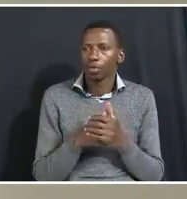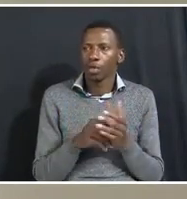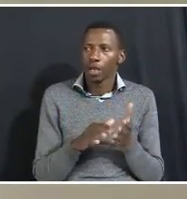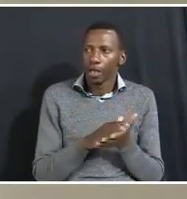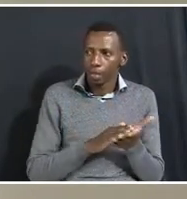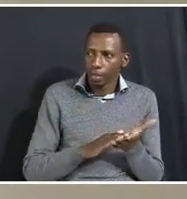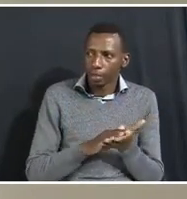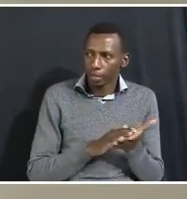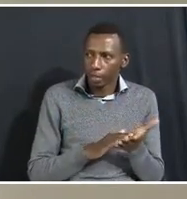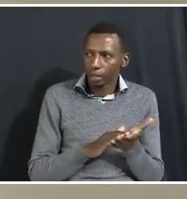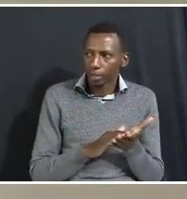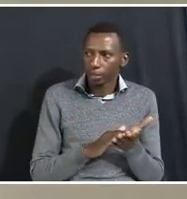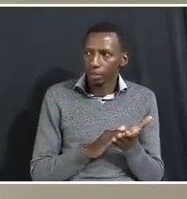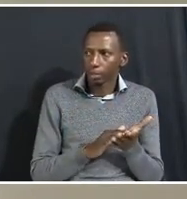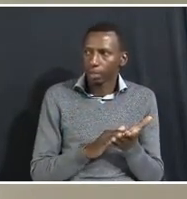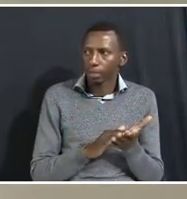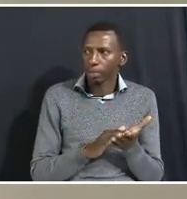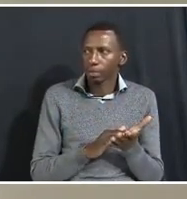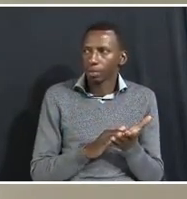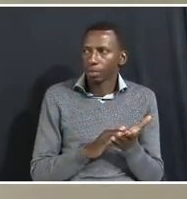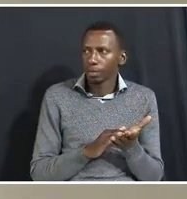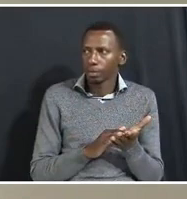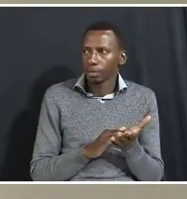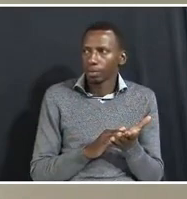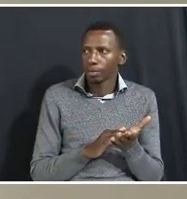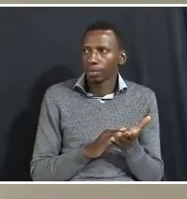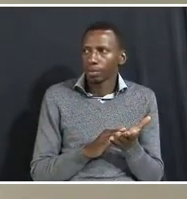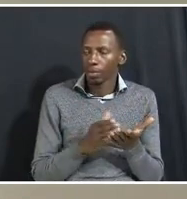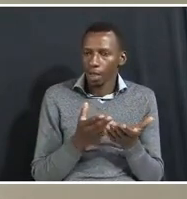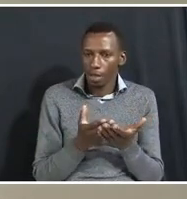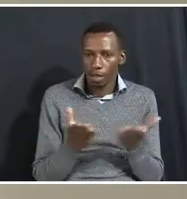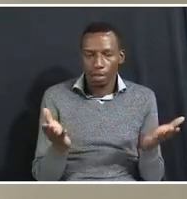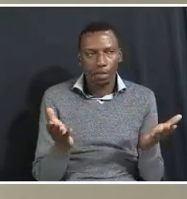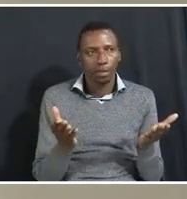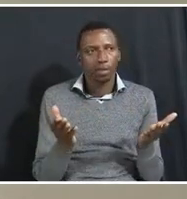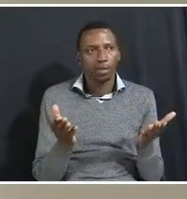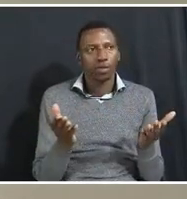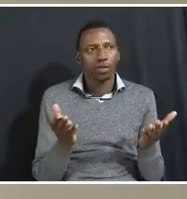Basically, they are an extension of a deaconate.